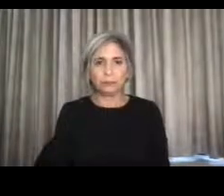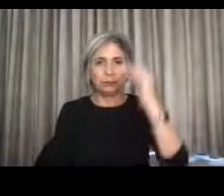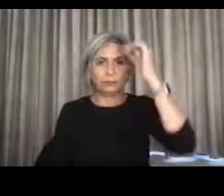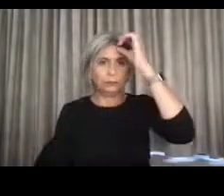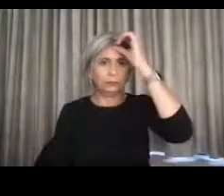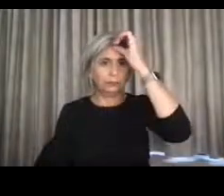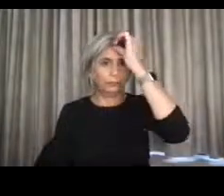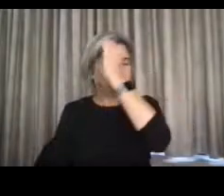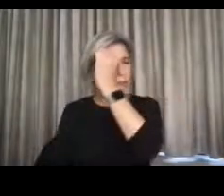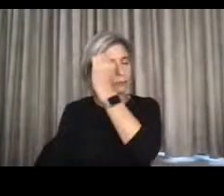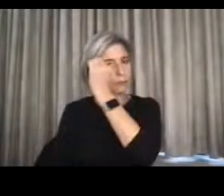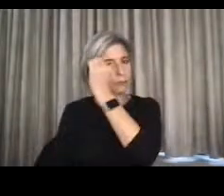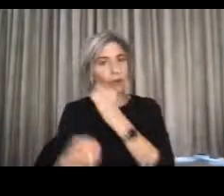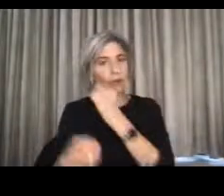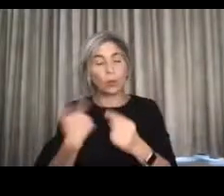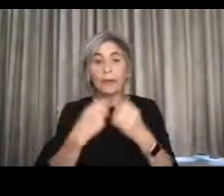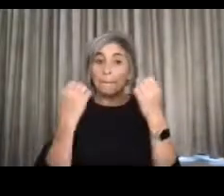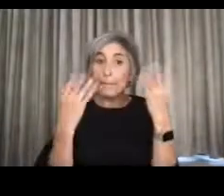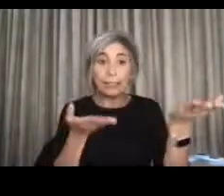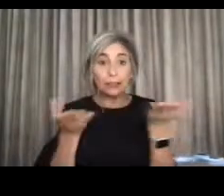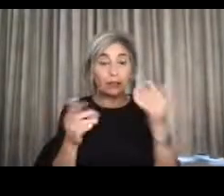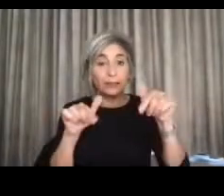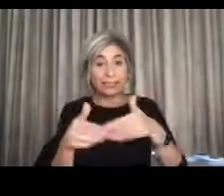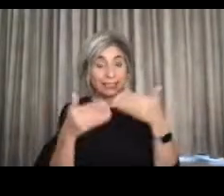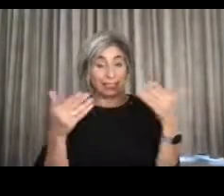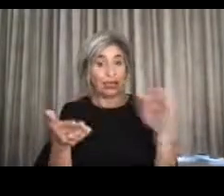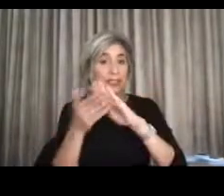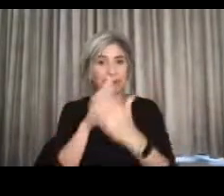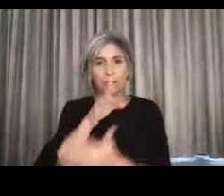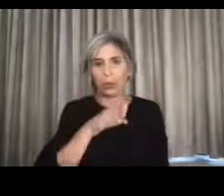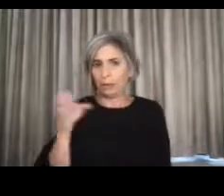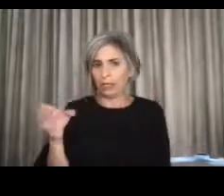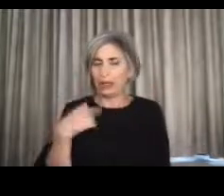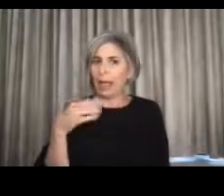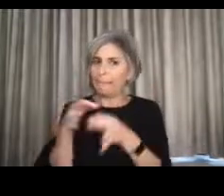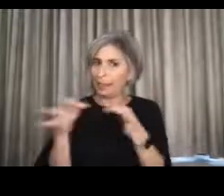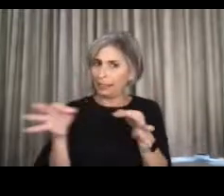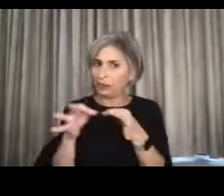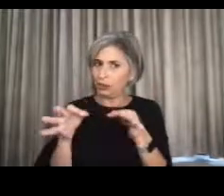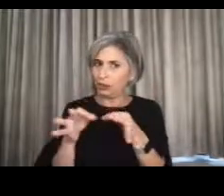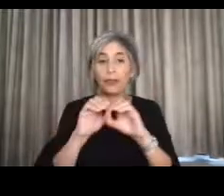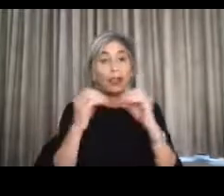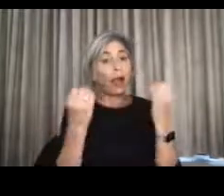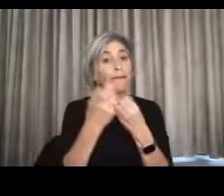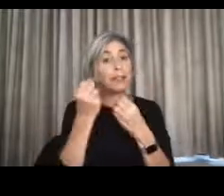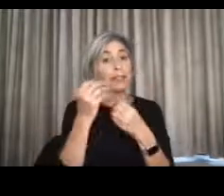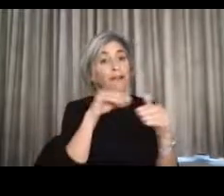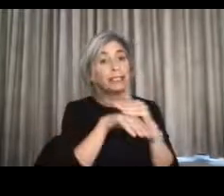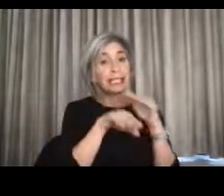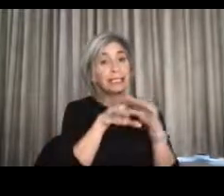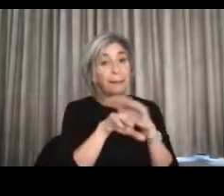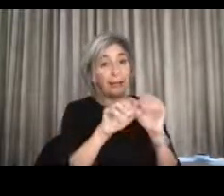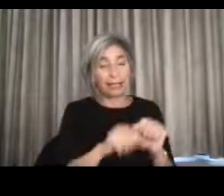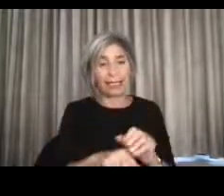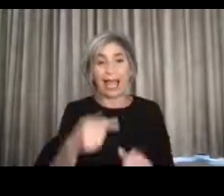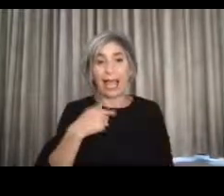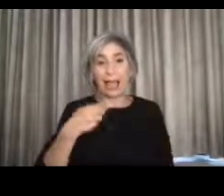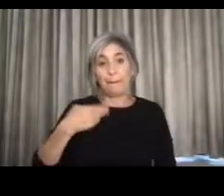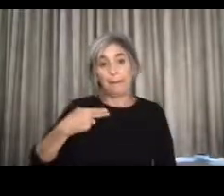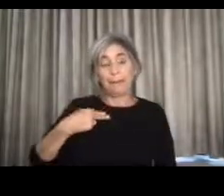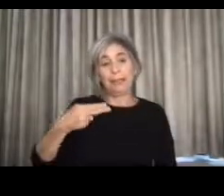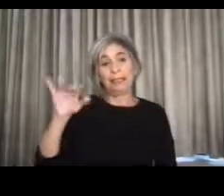We have many services here in the city of Boynton Beach. As I mentioned, we have the Office of Accessibility. I'm Stephanie, the ADA